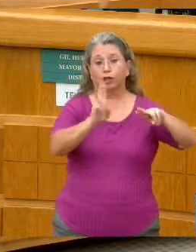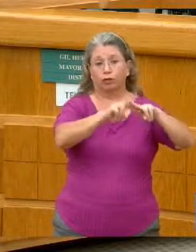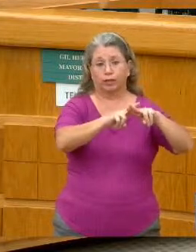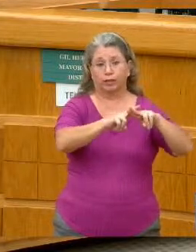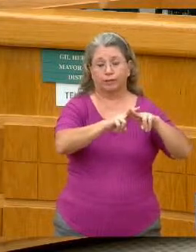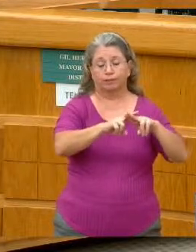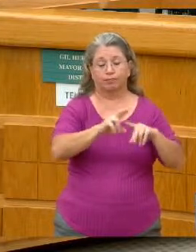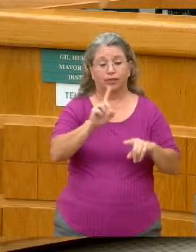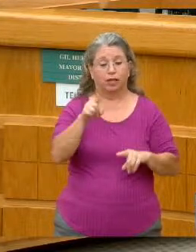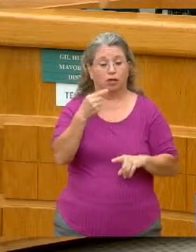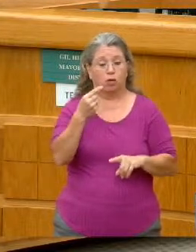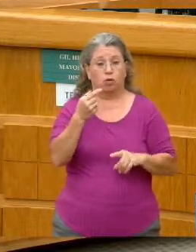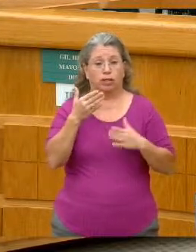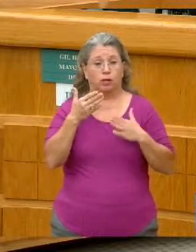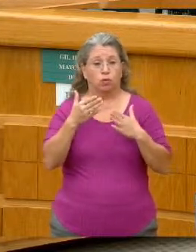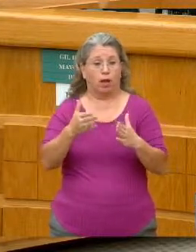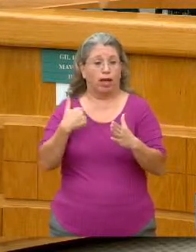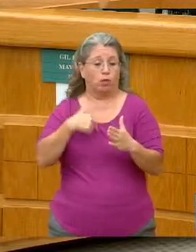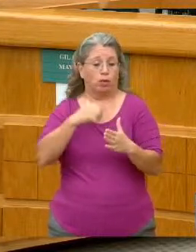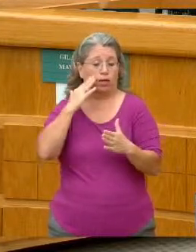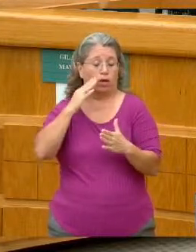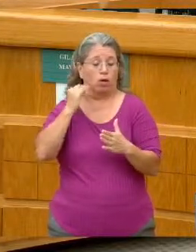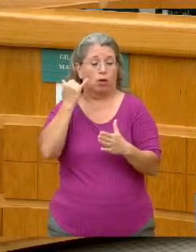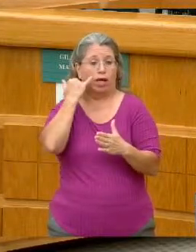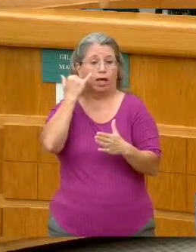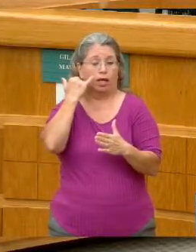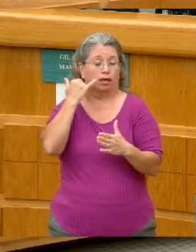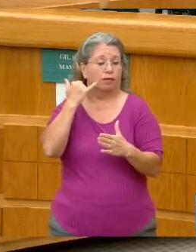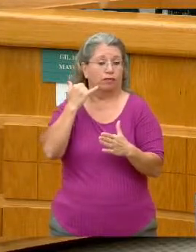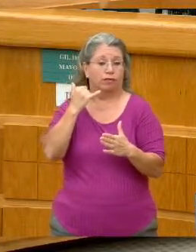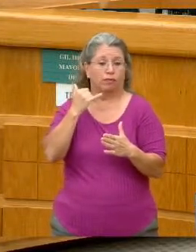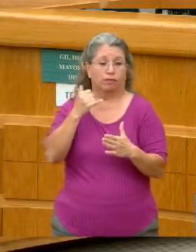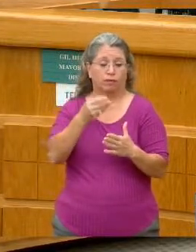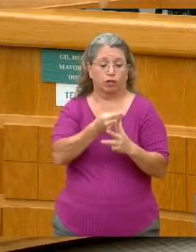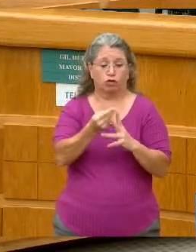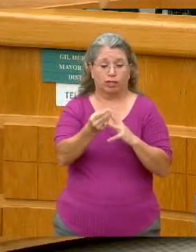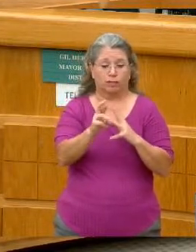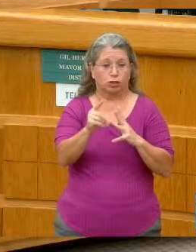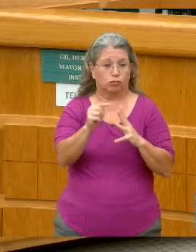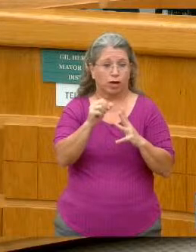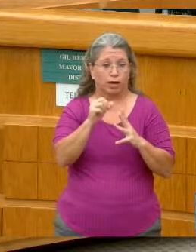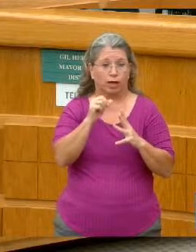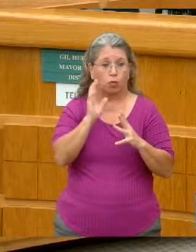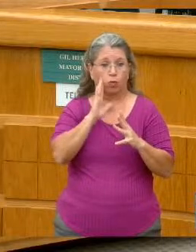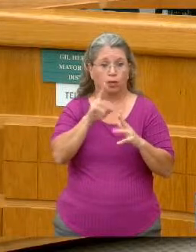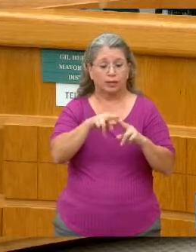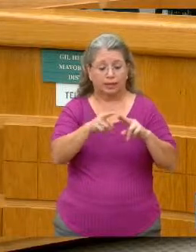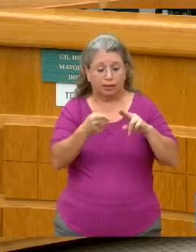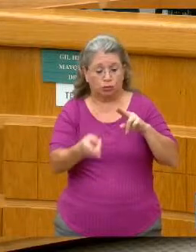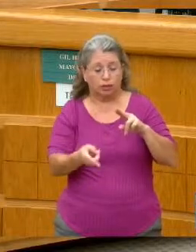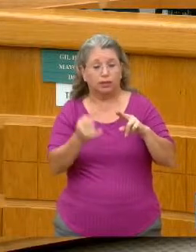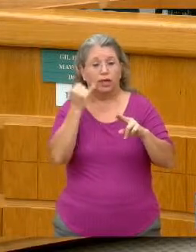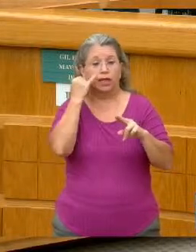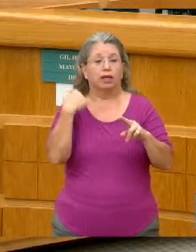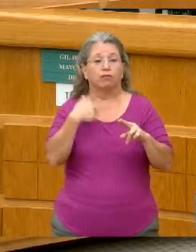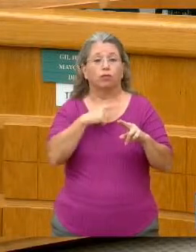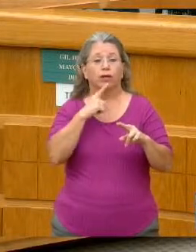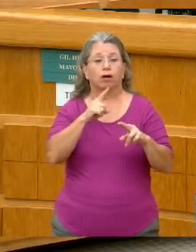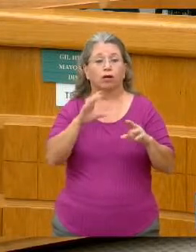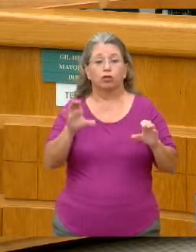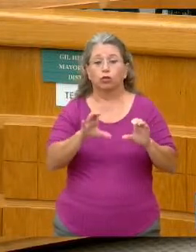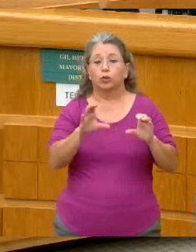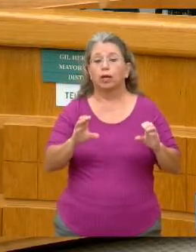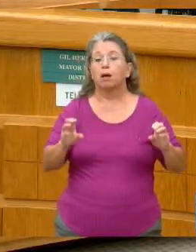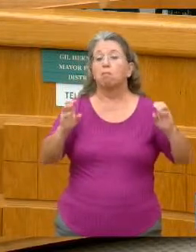mean the transmission rate is going to increase is if we're doing more to stop the transmission of COVID-19 when we're coming around those other